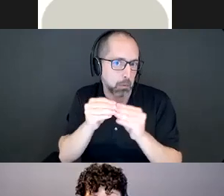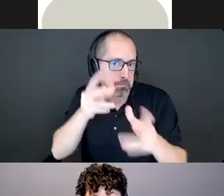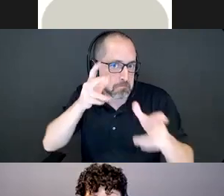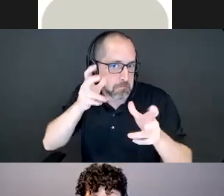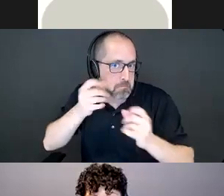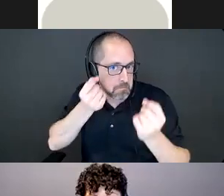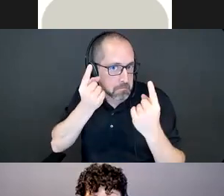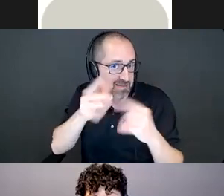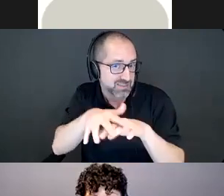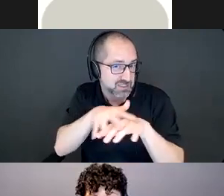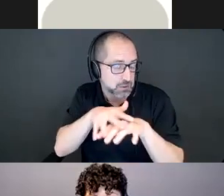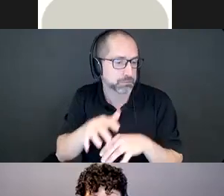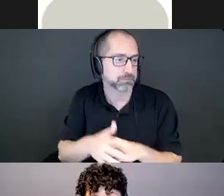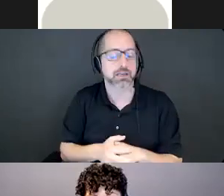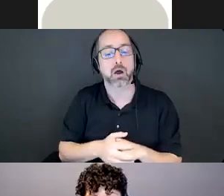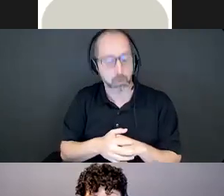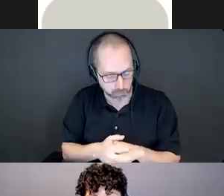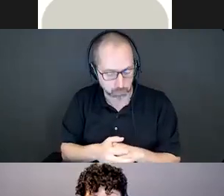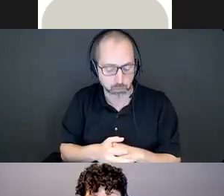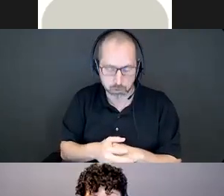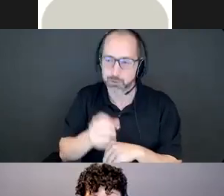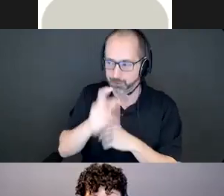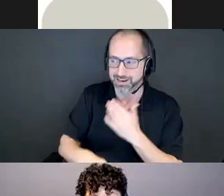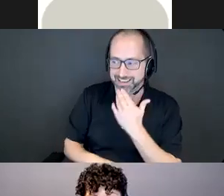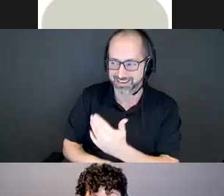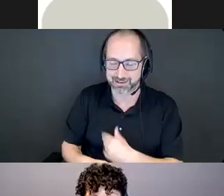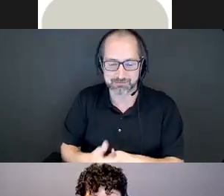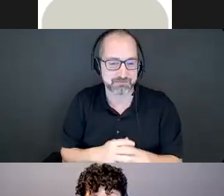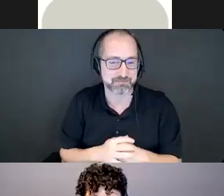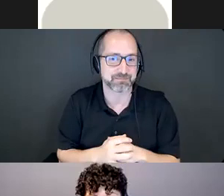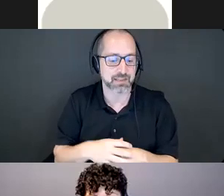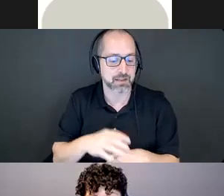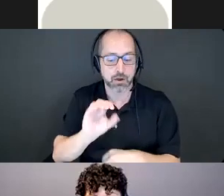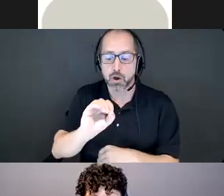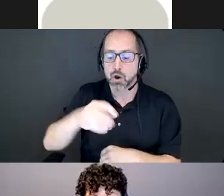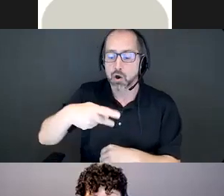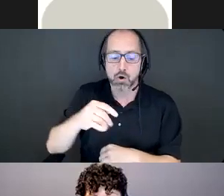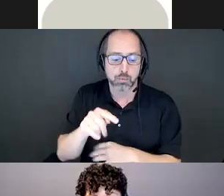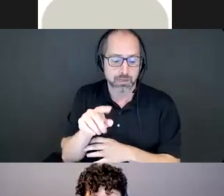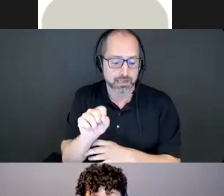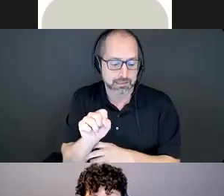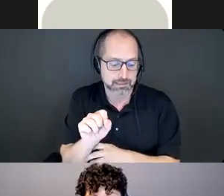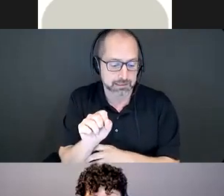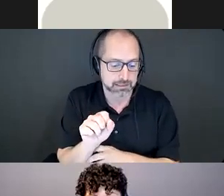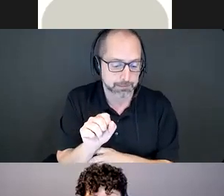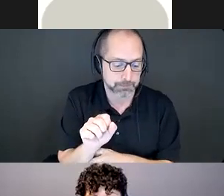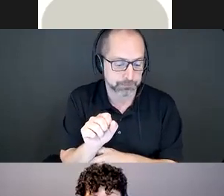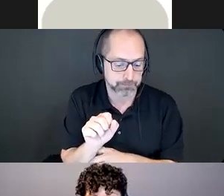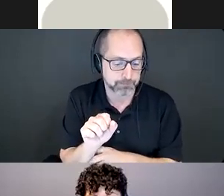Okay, thank you. So if you look at opiates and the action on the brain, so